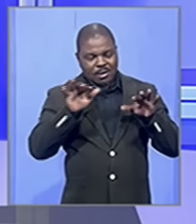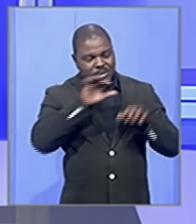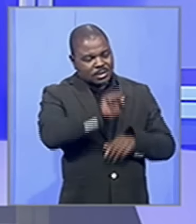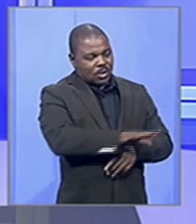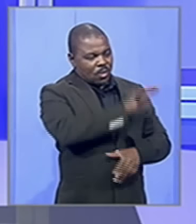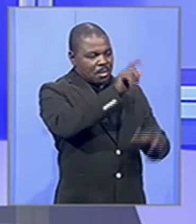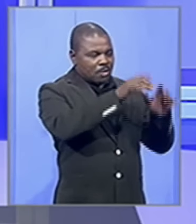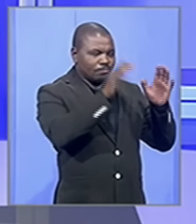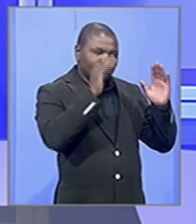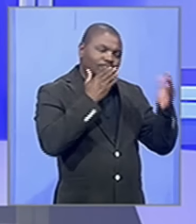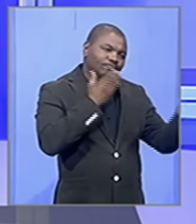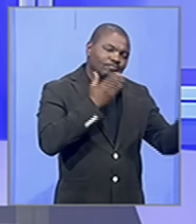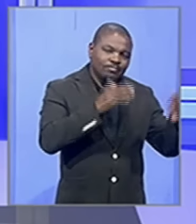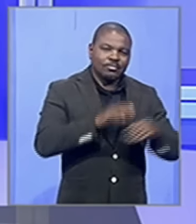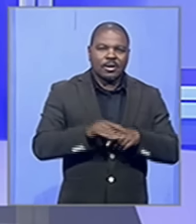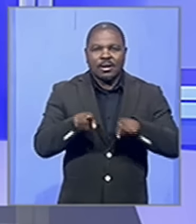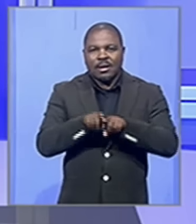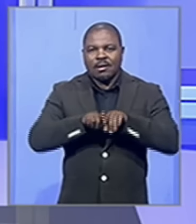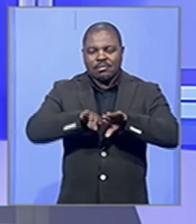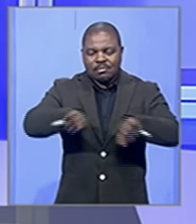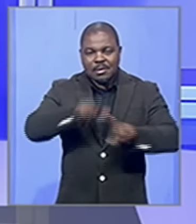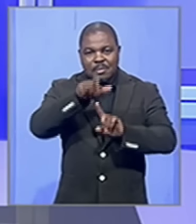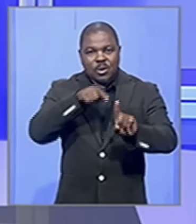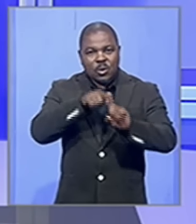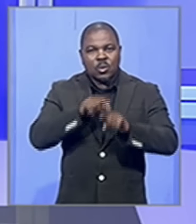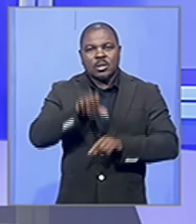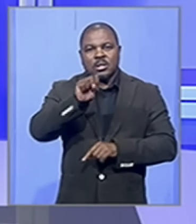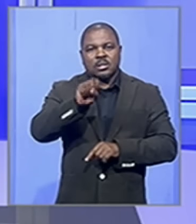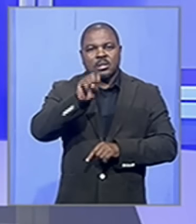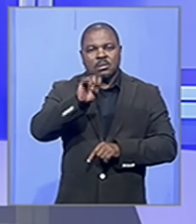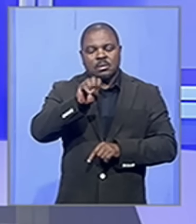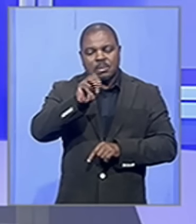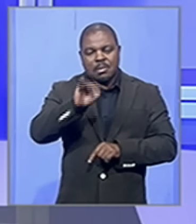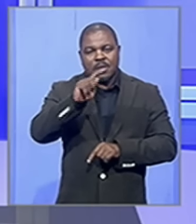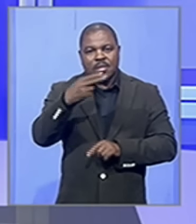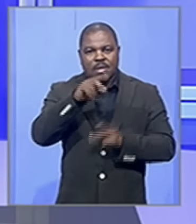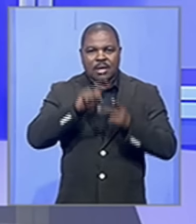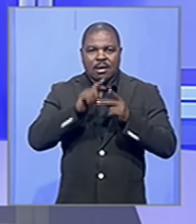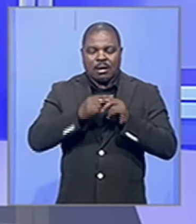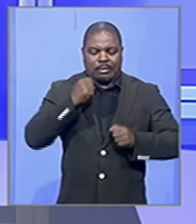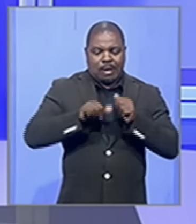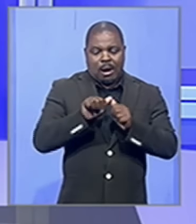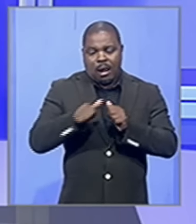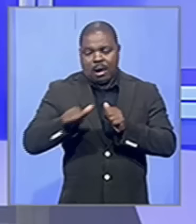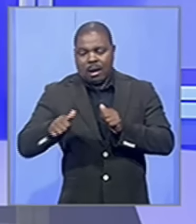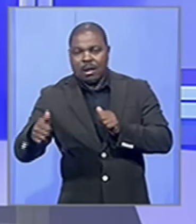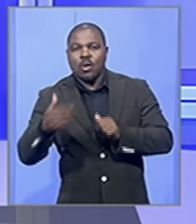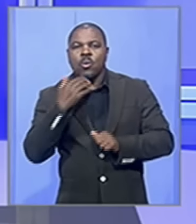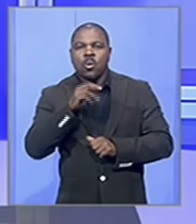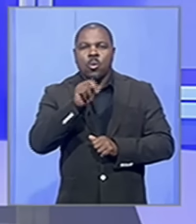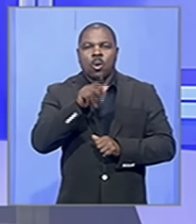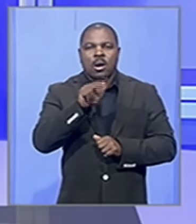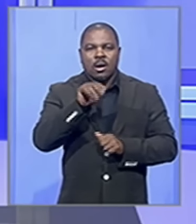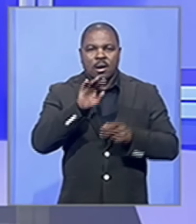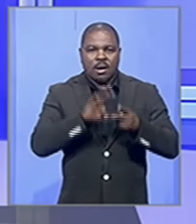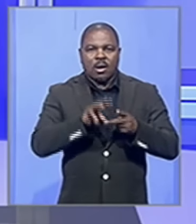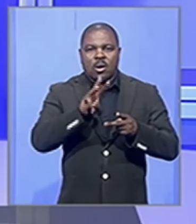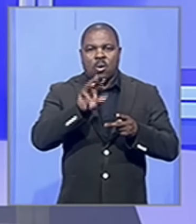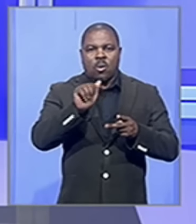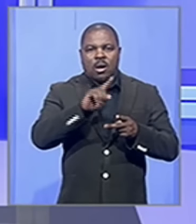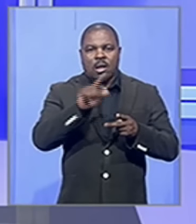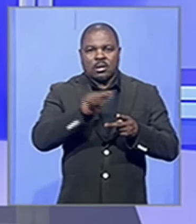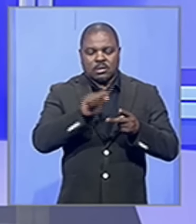ba Afrika Borwa go akaretsa sithumi Thachana Smith le batabogi ba lebelo la neletsano Bradley Nkwana le Bayanda Walaza